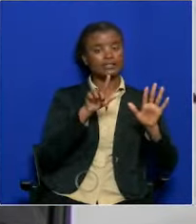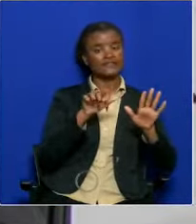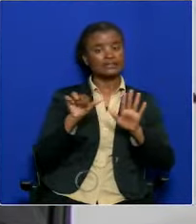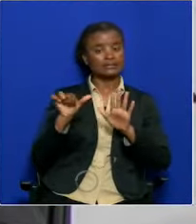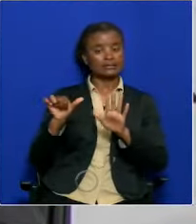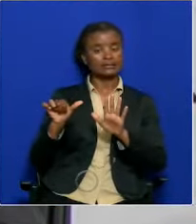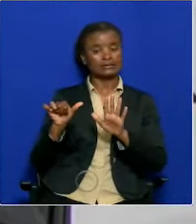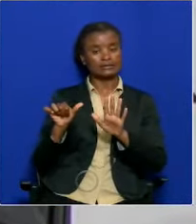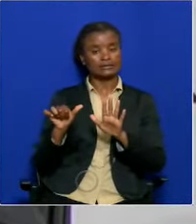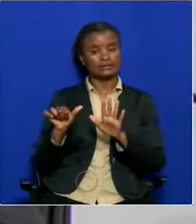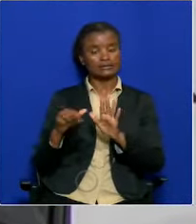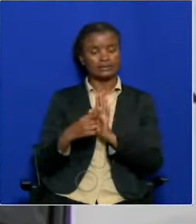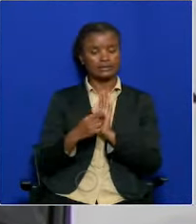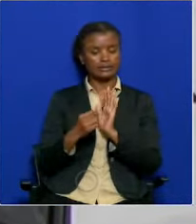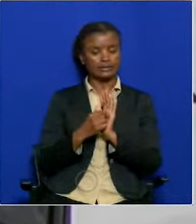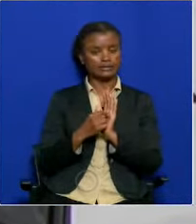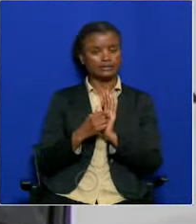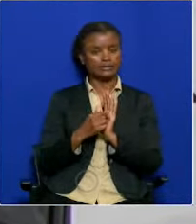it?